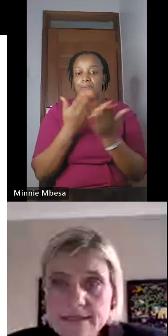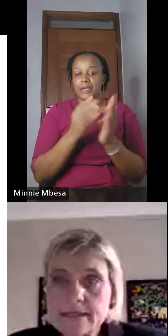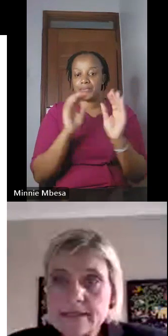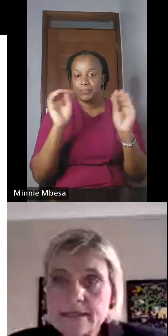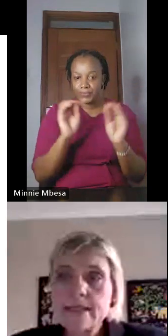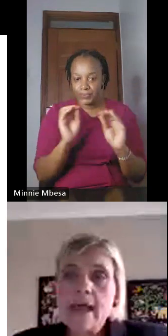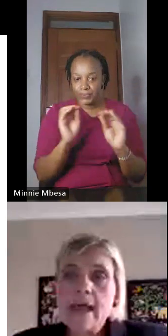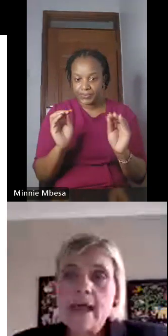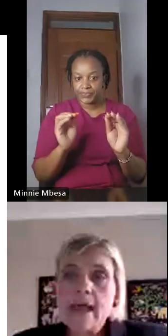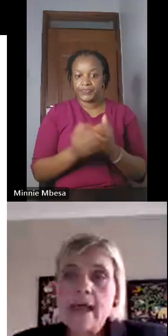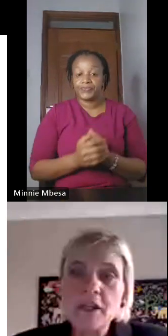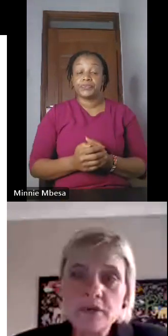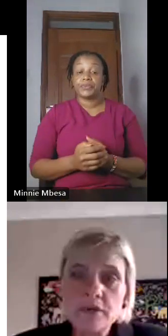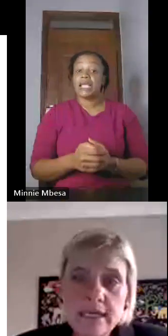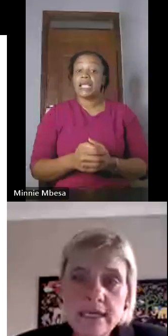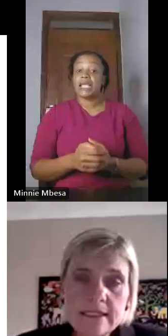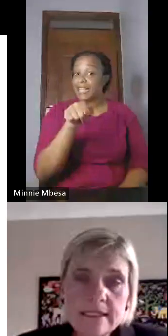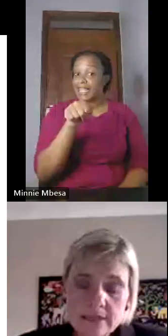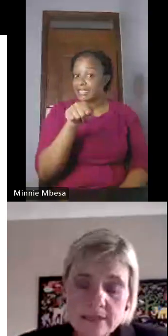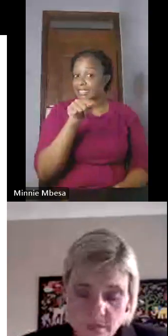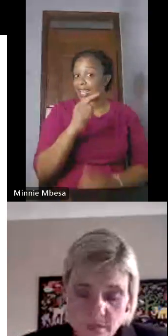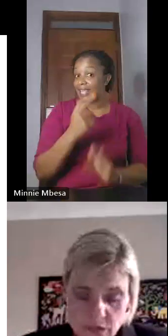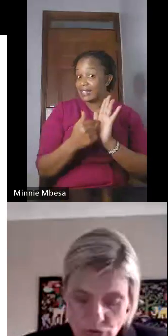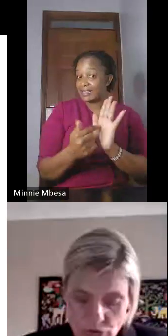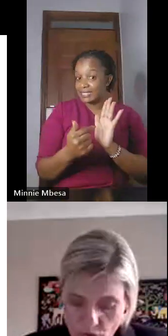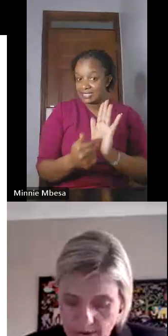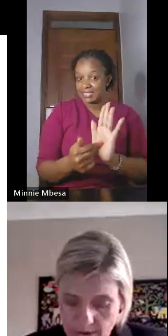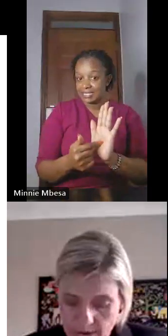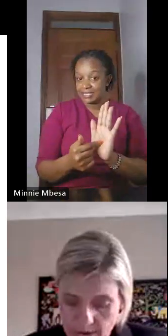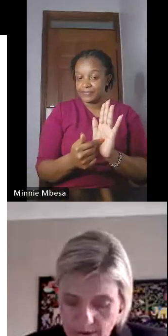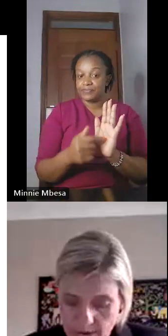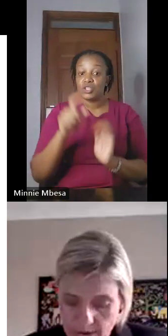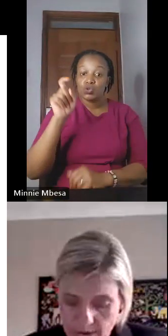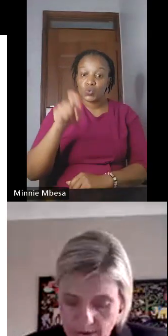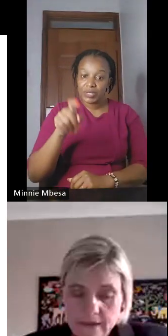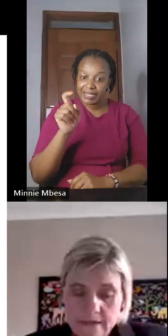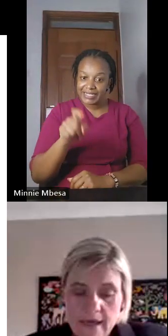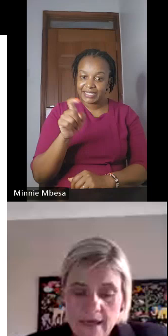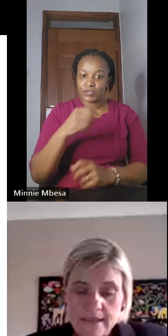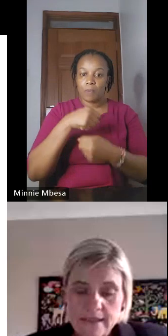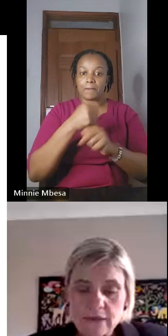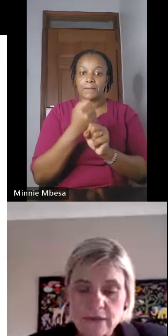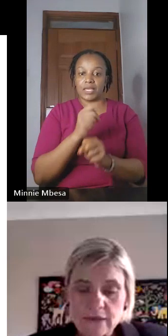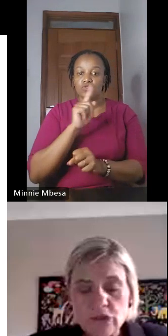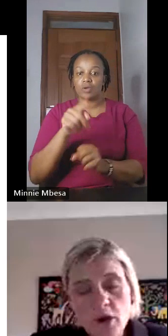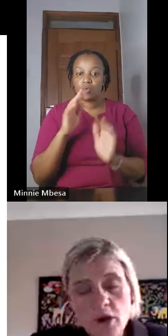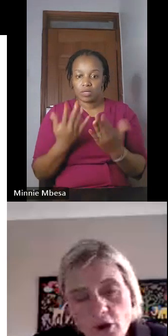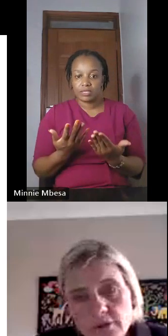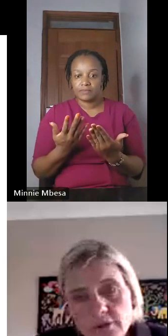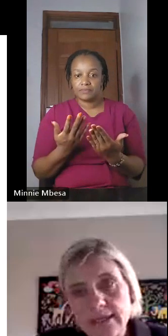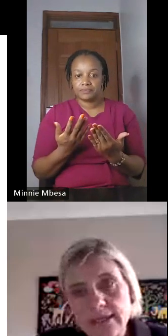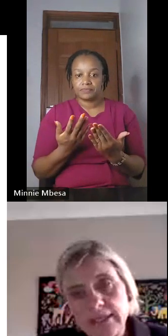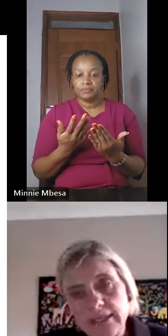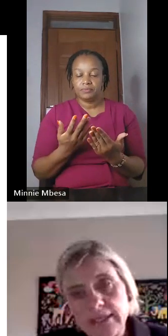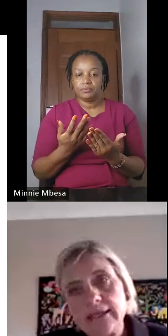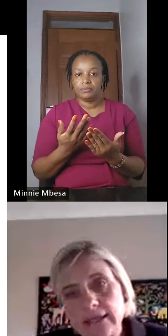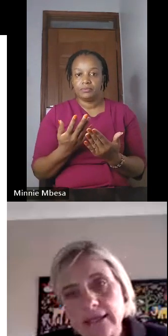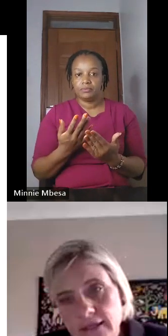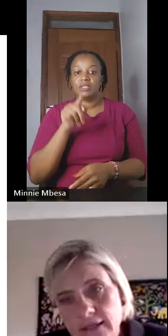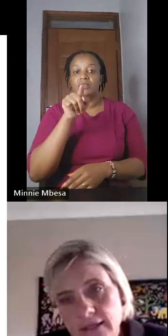this instance, you need to make sure that you are